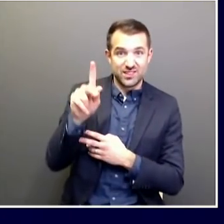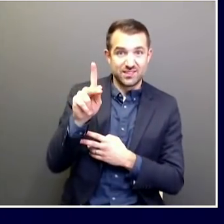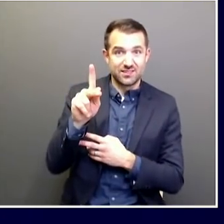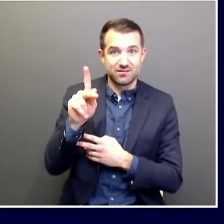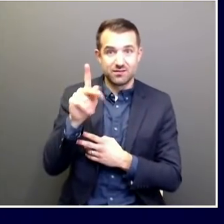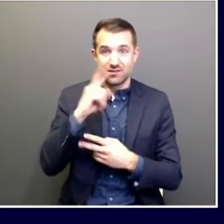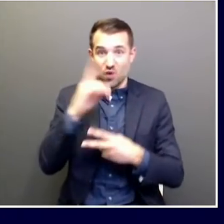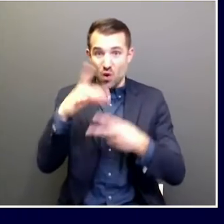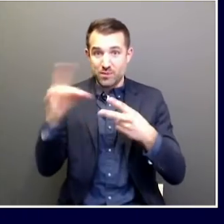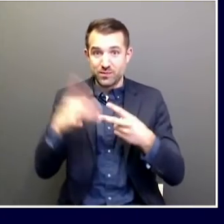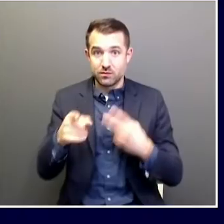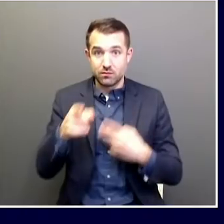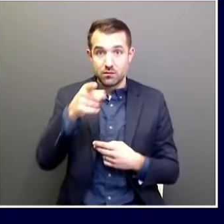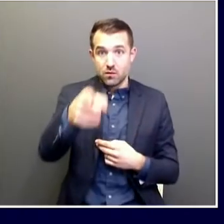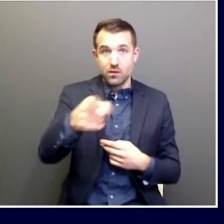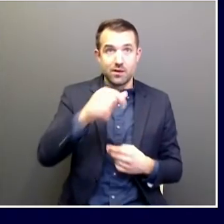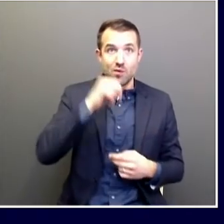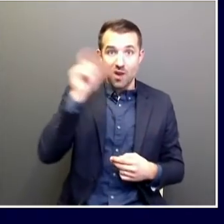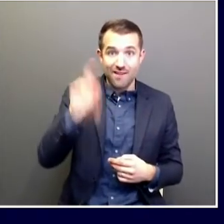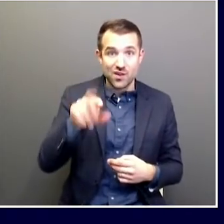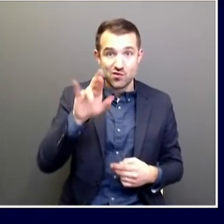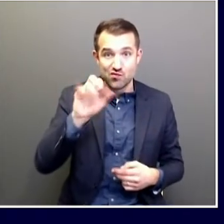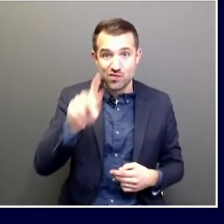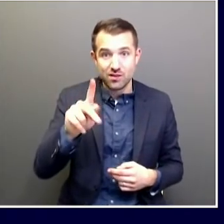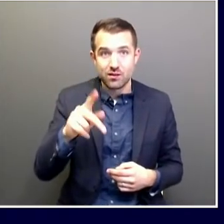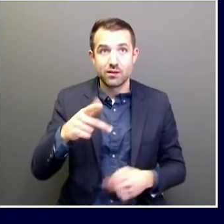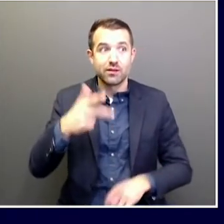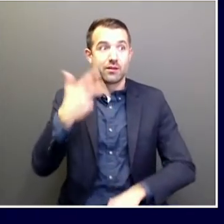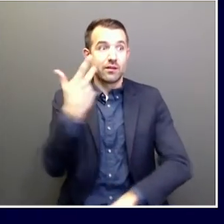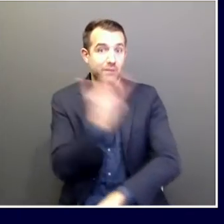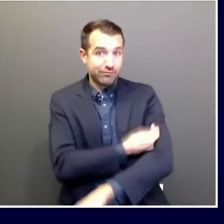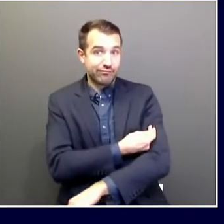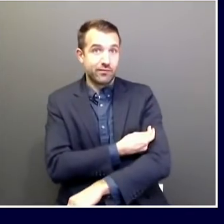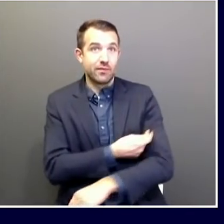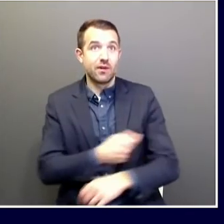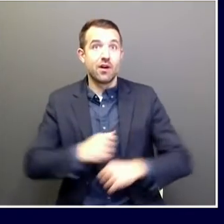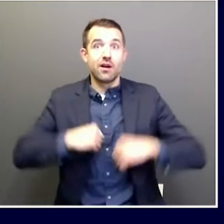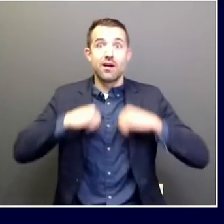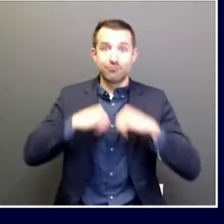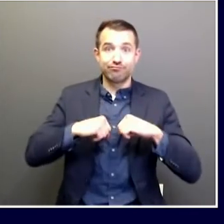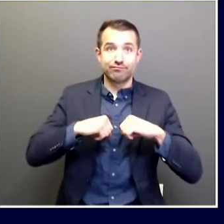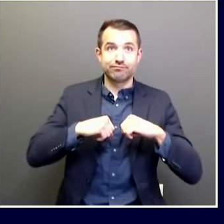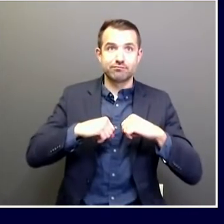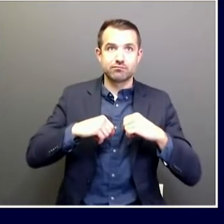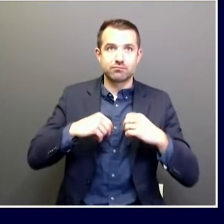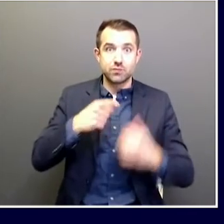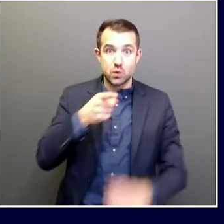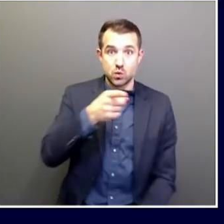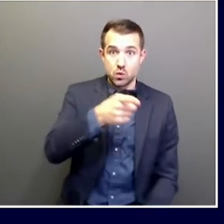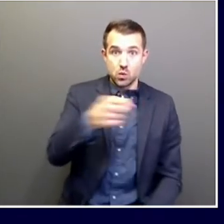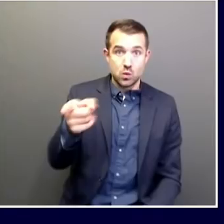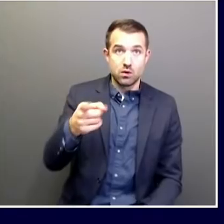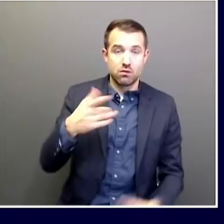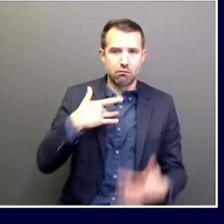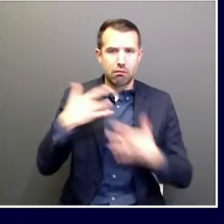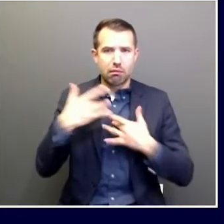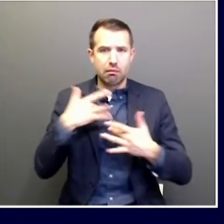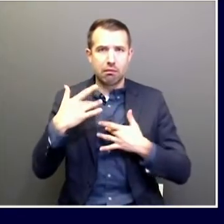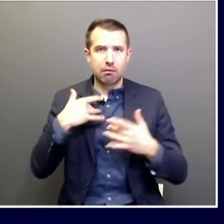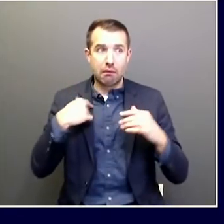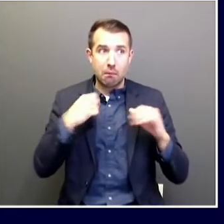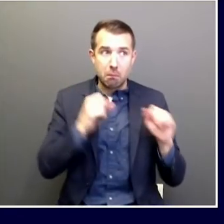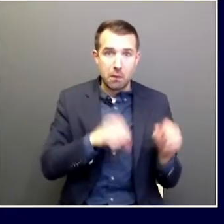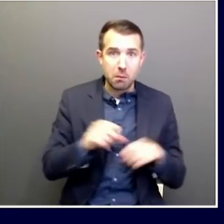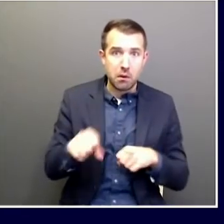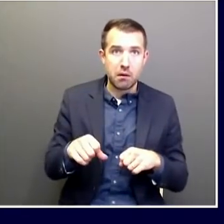for COVID-19. If you're deeply concerned about ending up in a hospital, ending up in an ICU bed, ending up on a